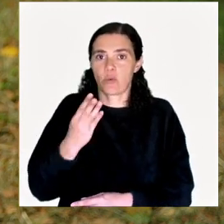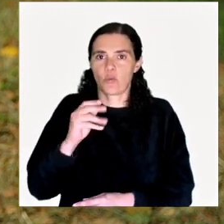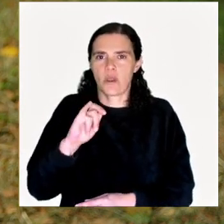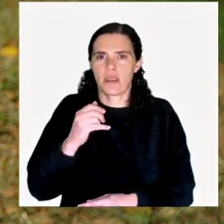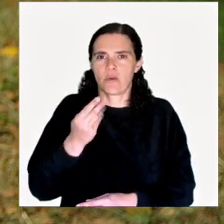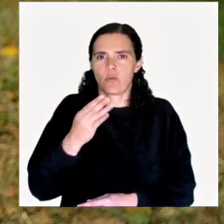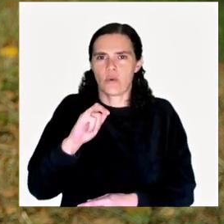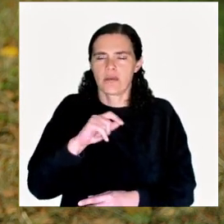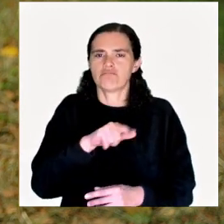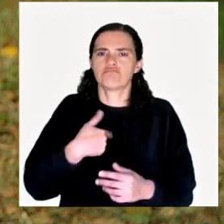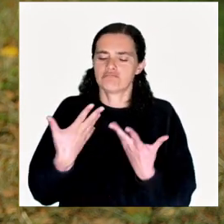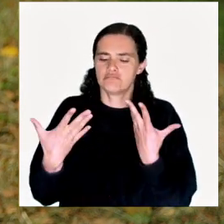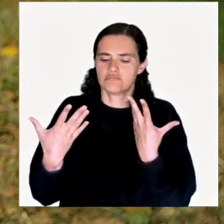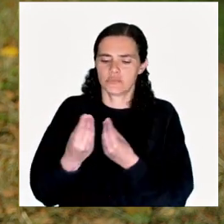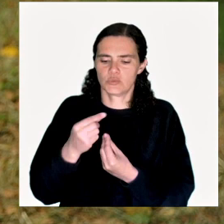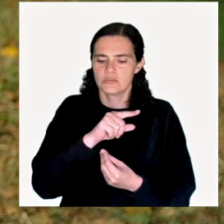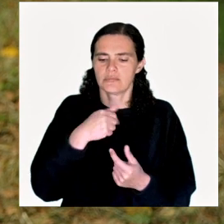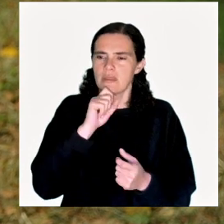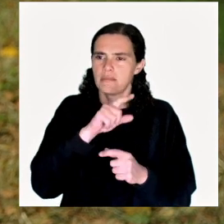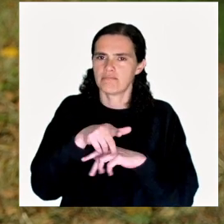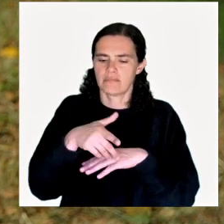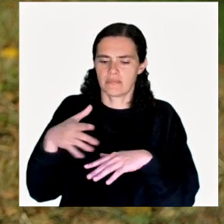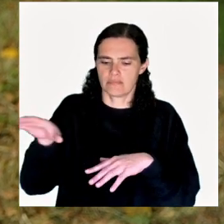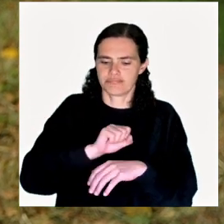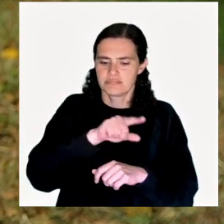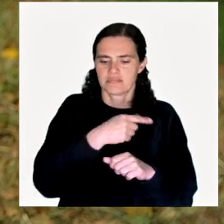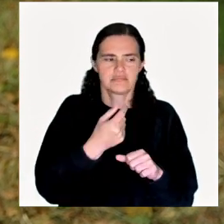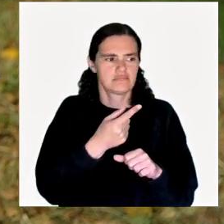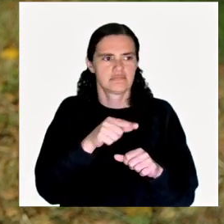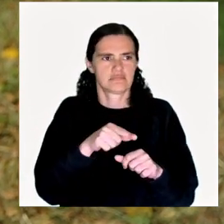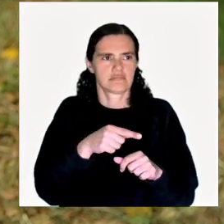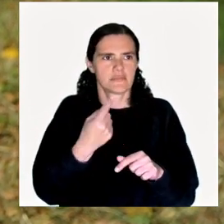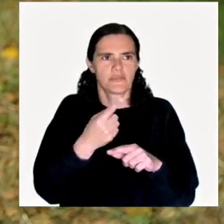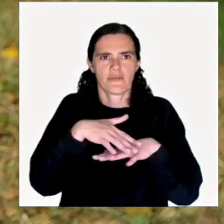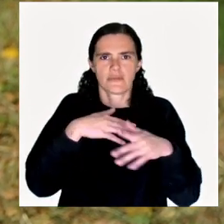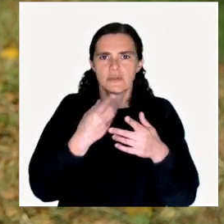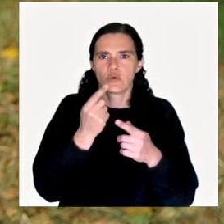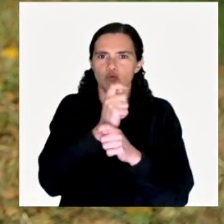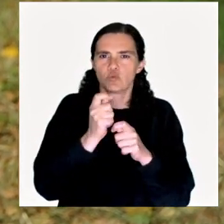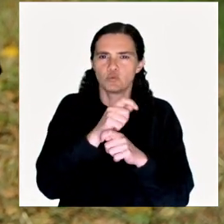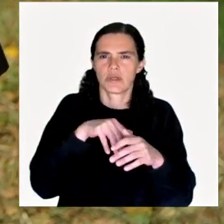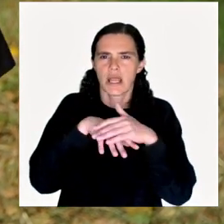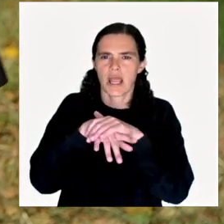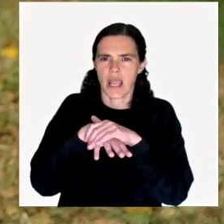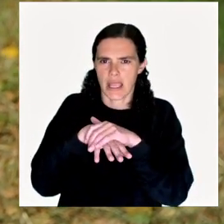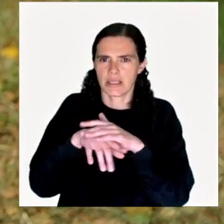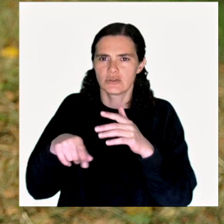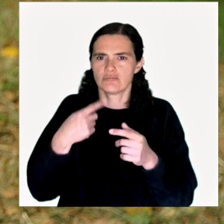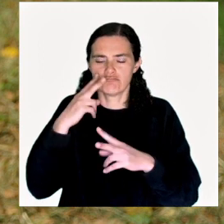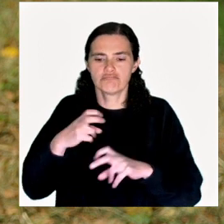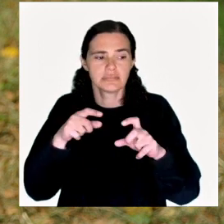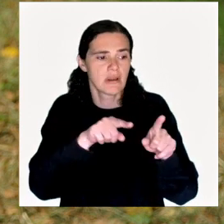WEIWEI would gather, bring home, make sculpture with roots that he would